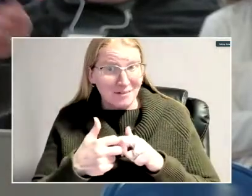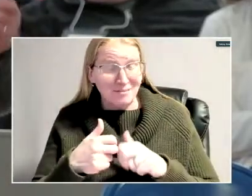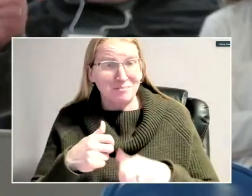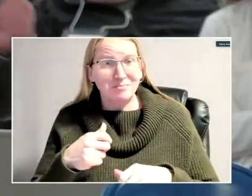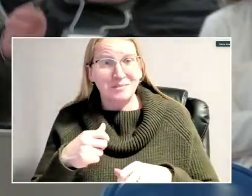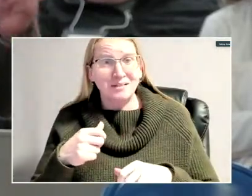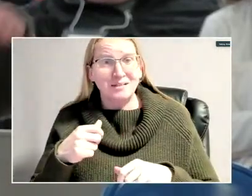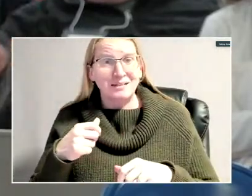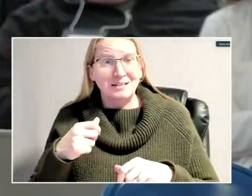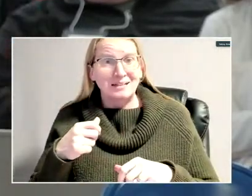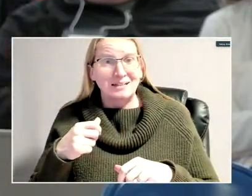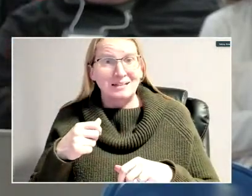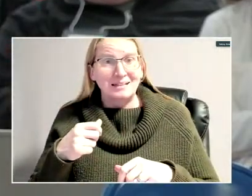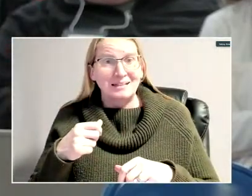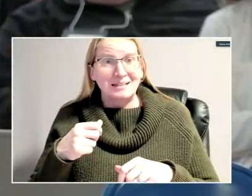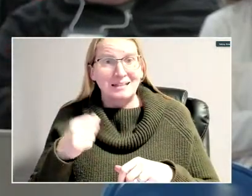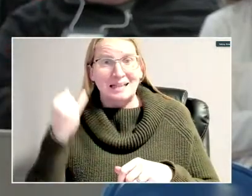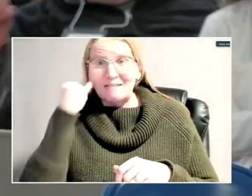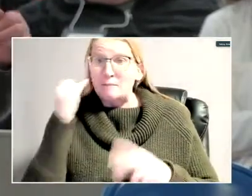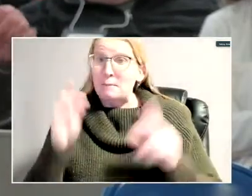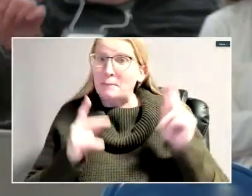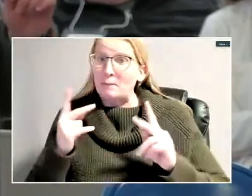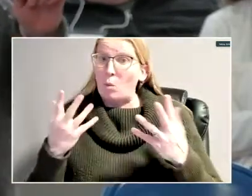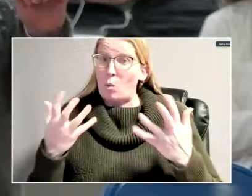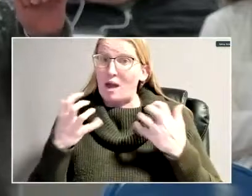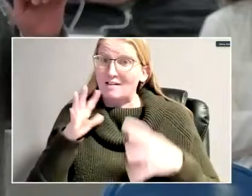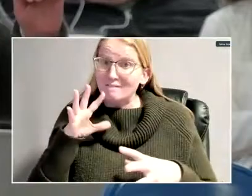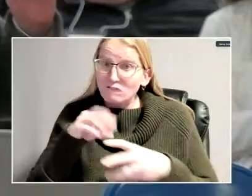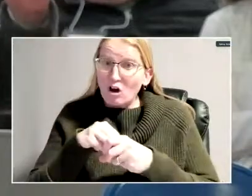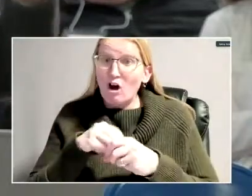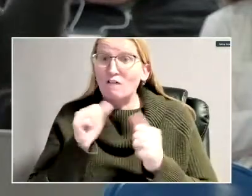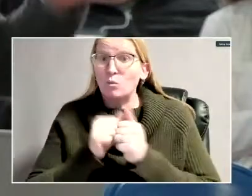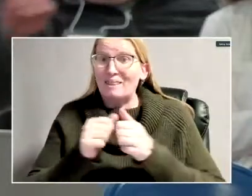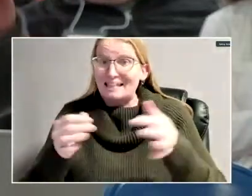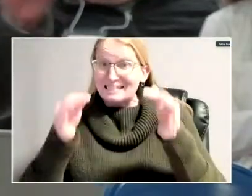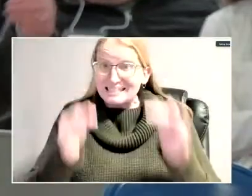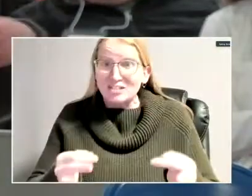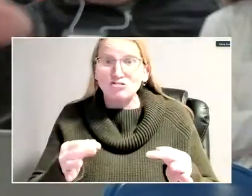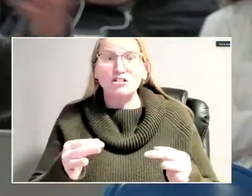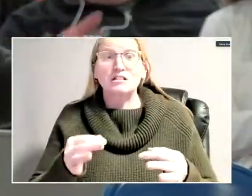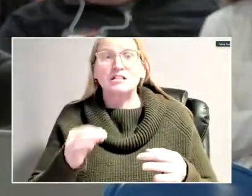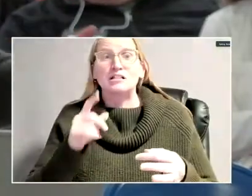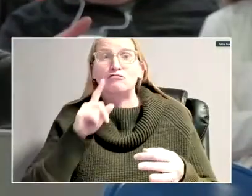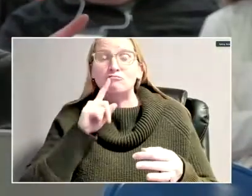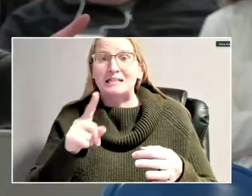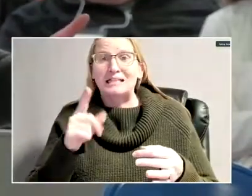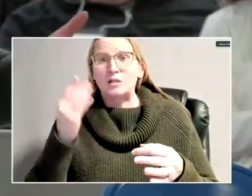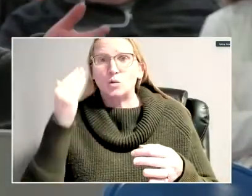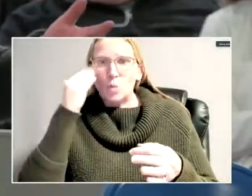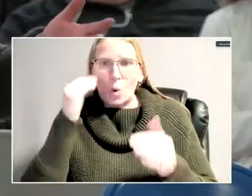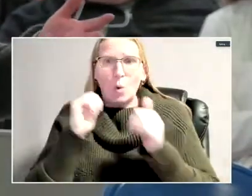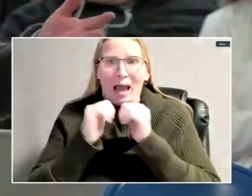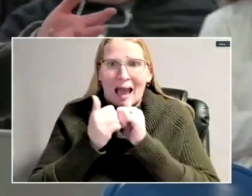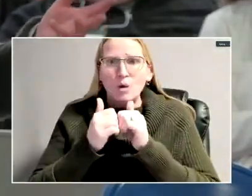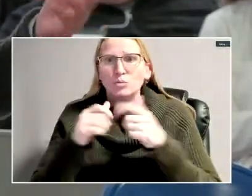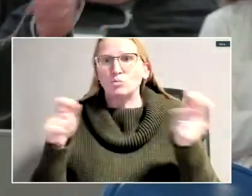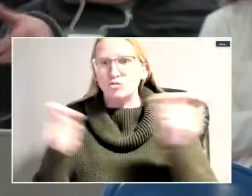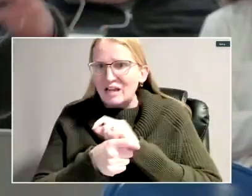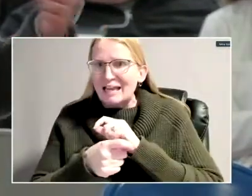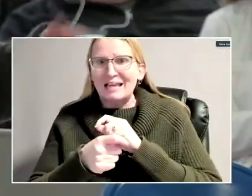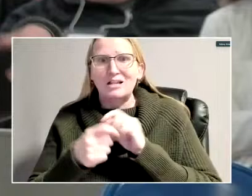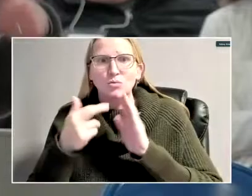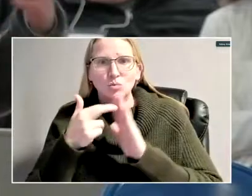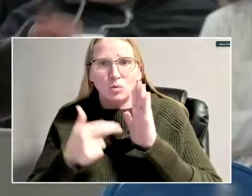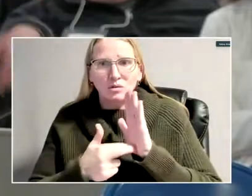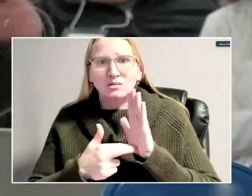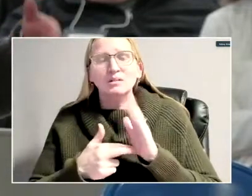if people want to be involved in decision making and have access to the you know levers that move issues forward there's a